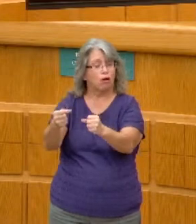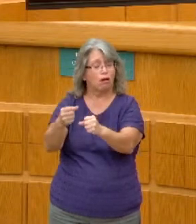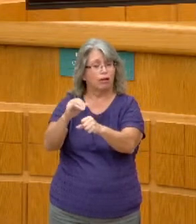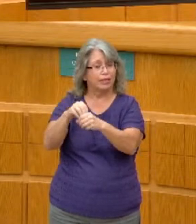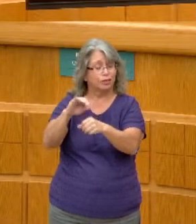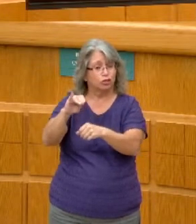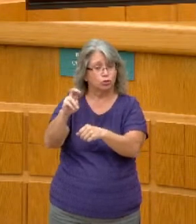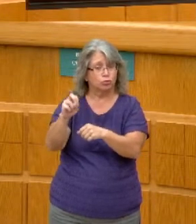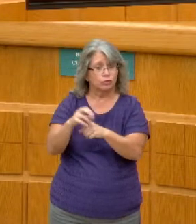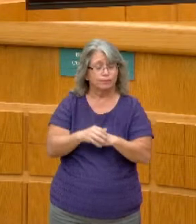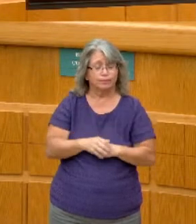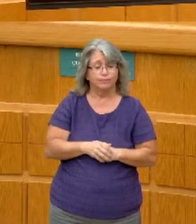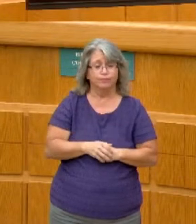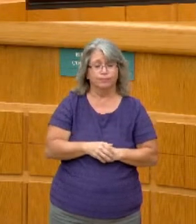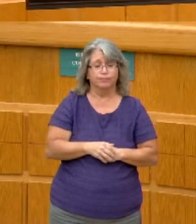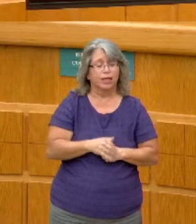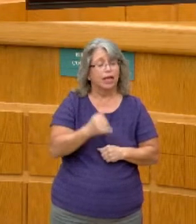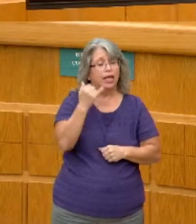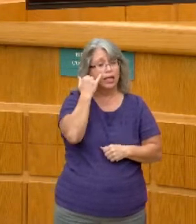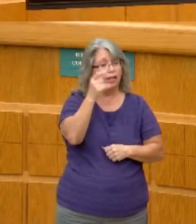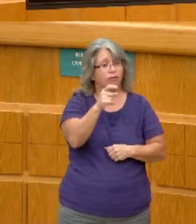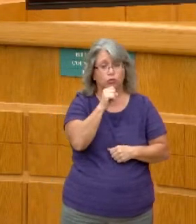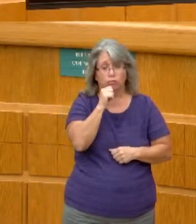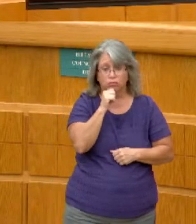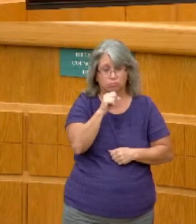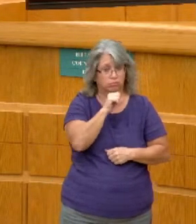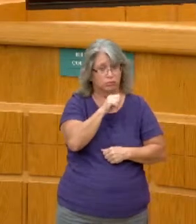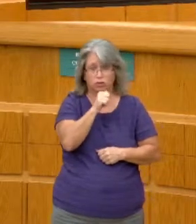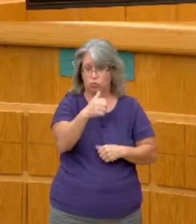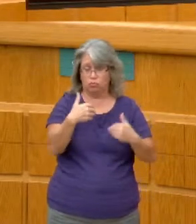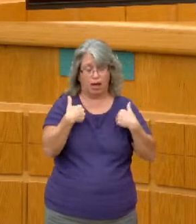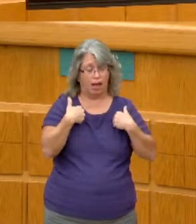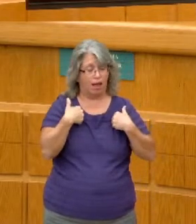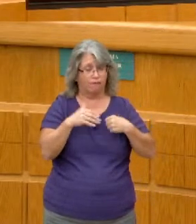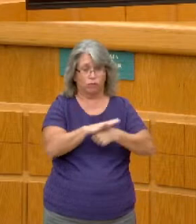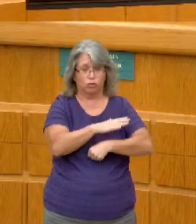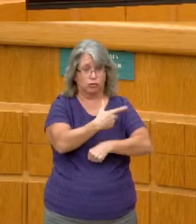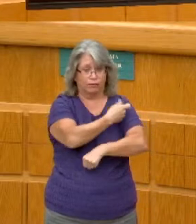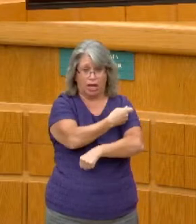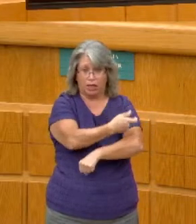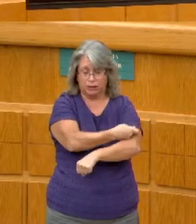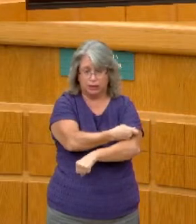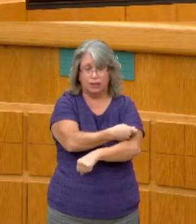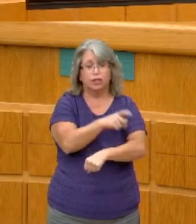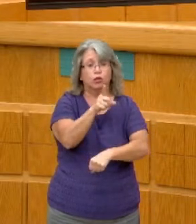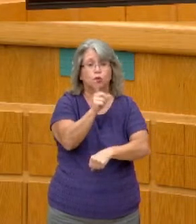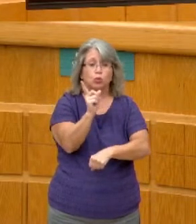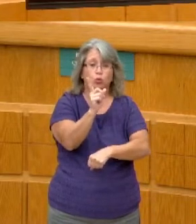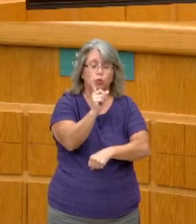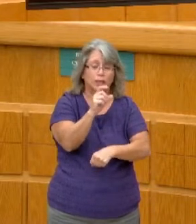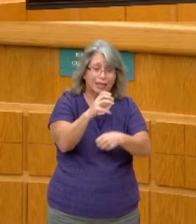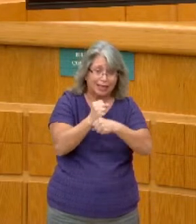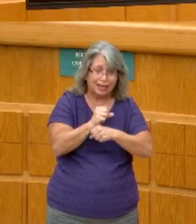get COVID-19, your risk of being hospitalized or dying is actually more than 10 times higher than that